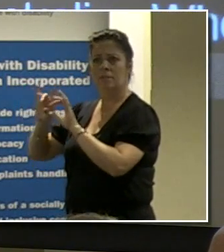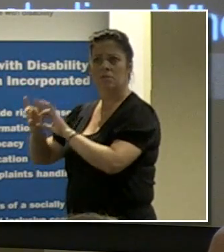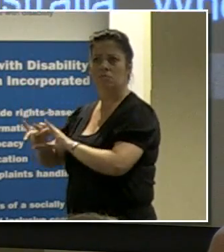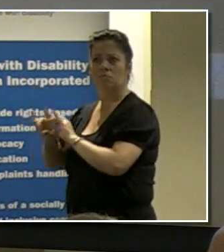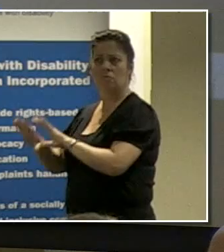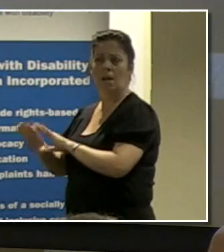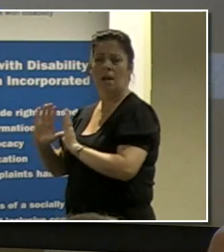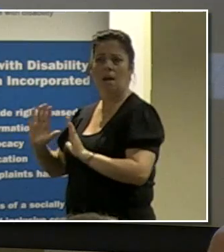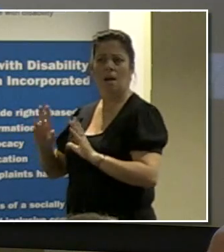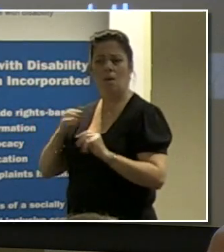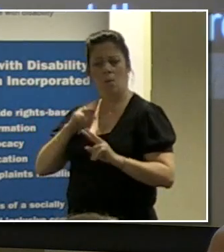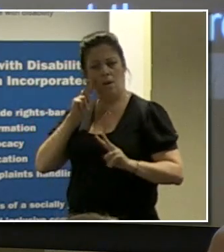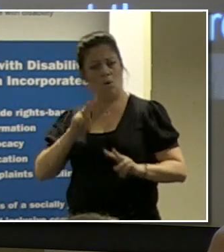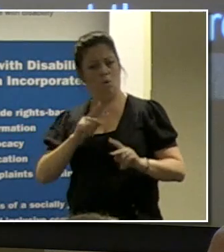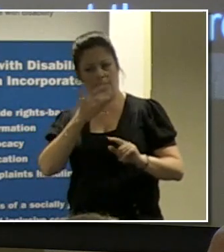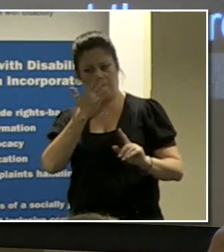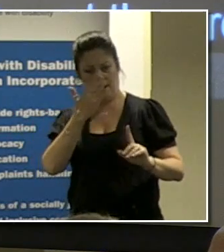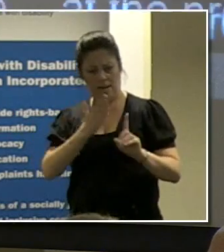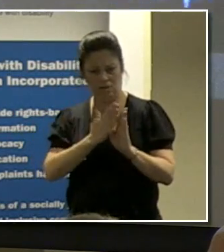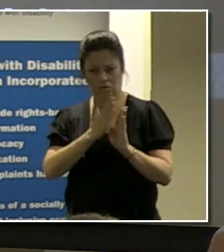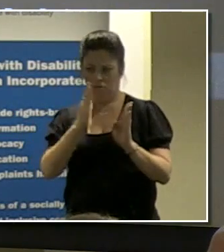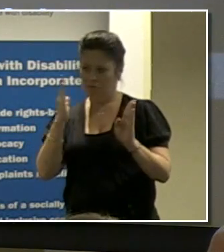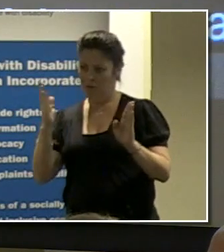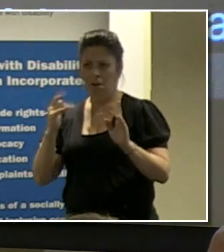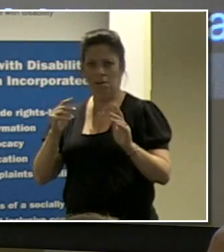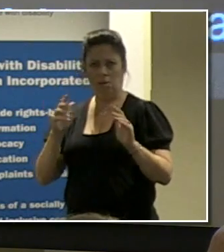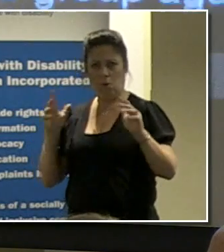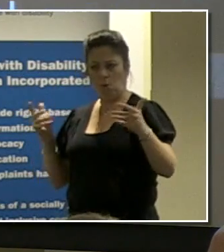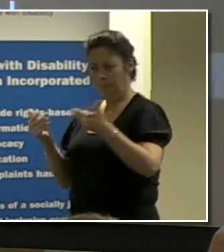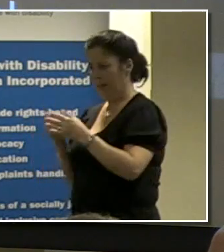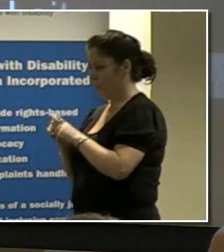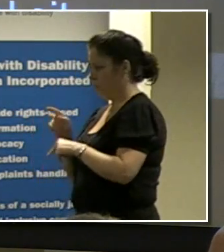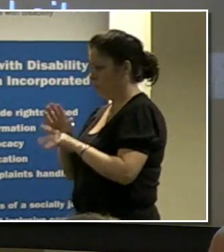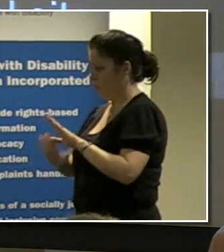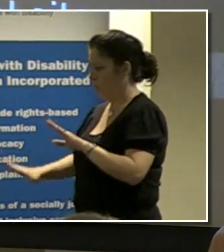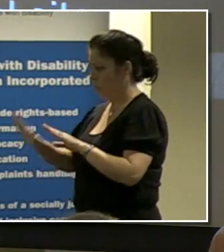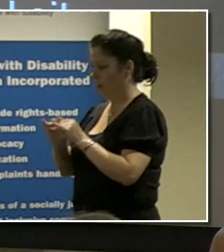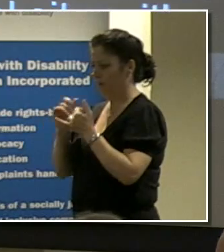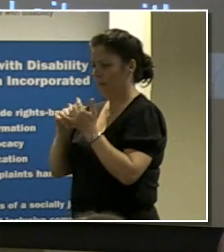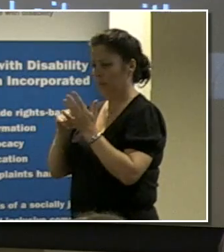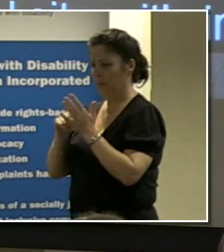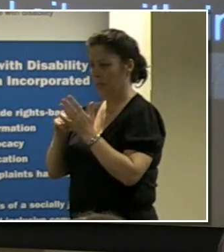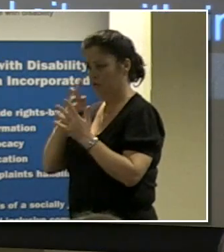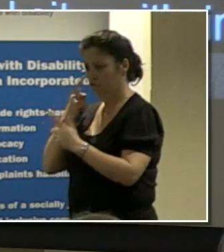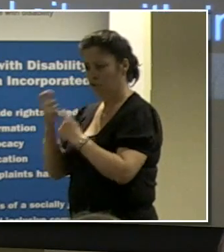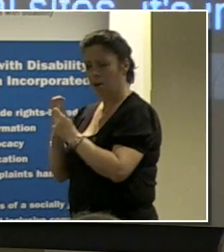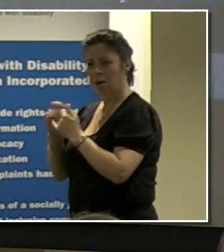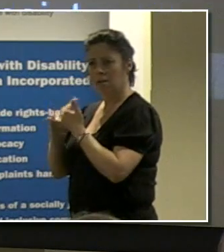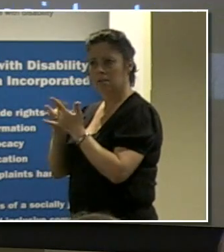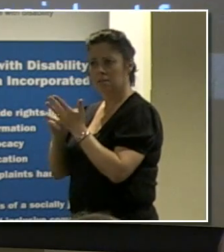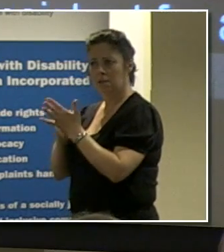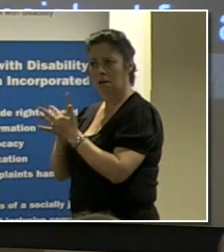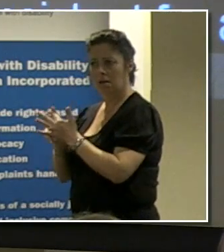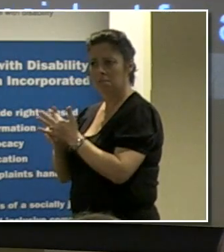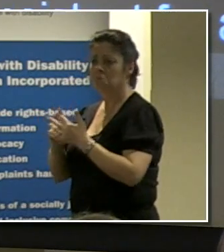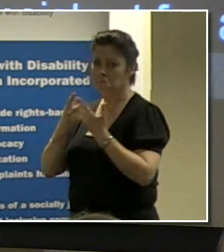the profile of that age group against all the trial sites, it's incredibly consistent for all disabilities apart from autism